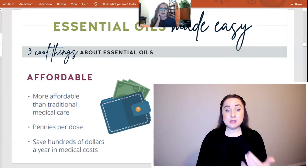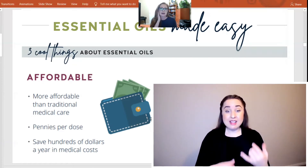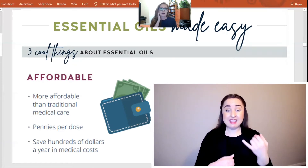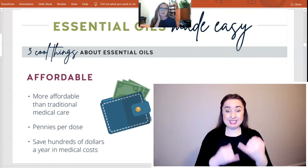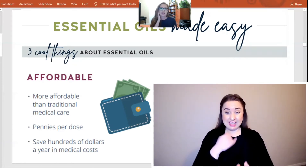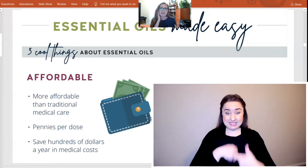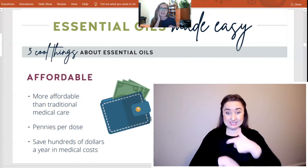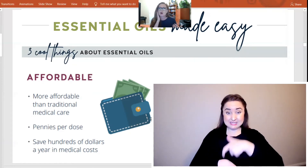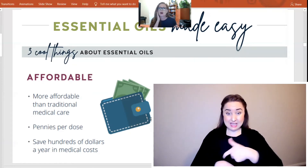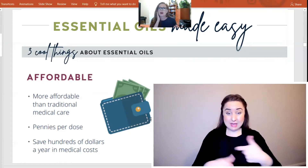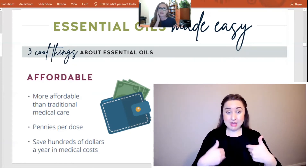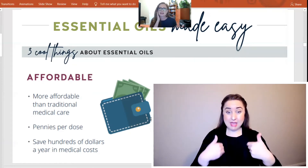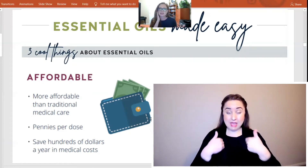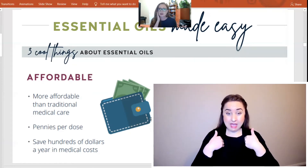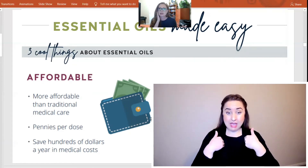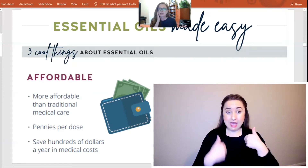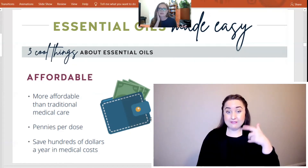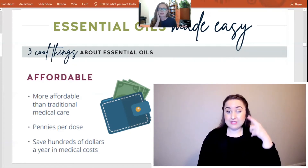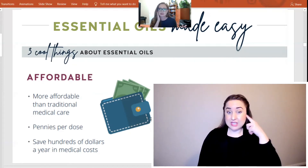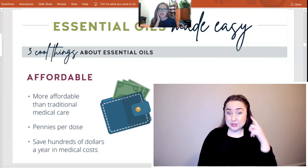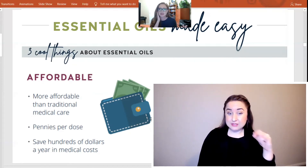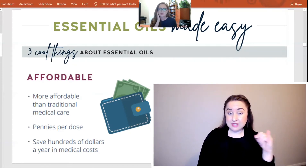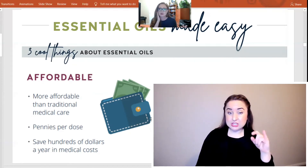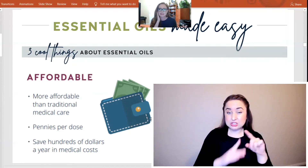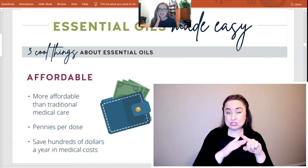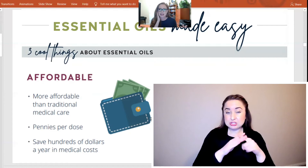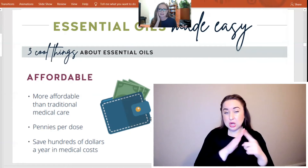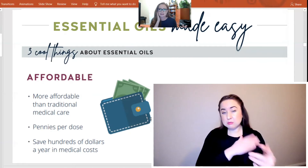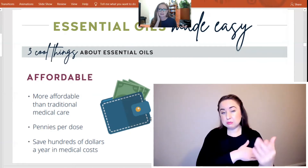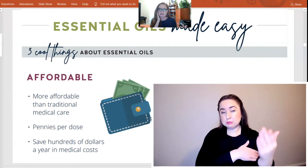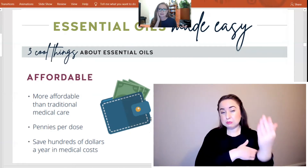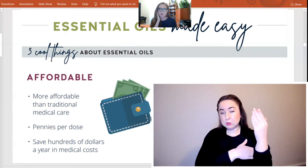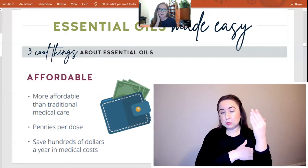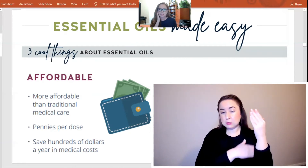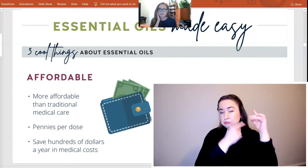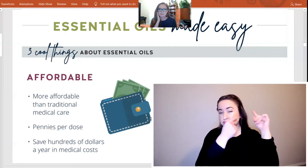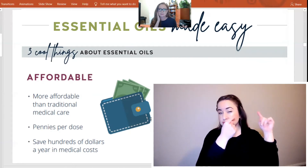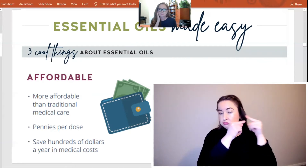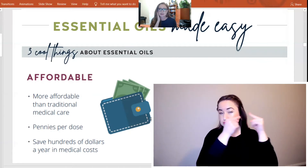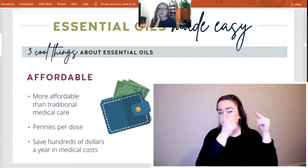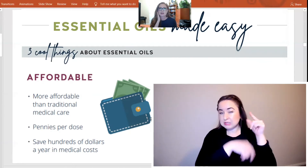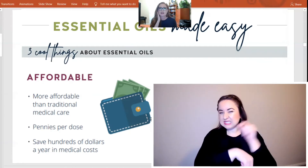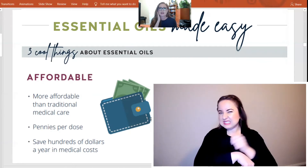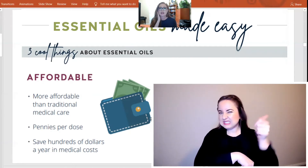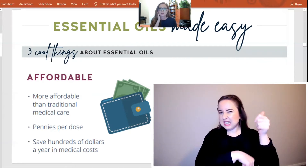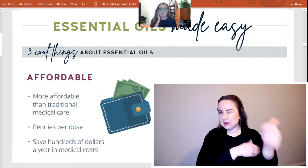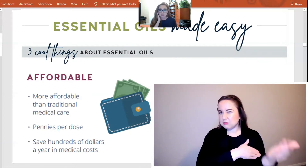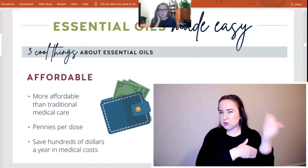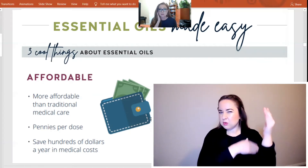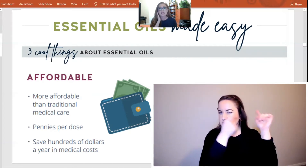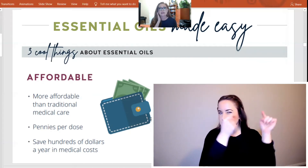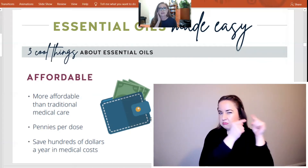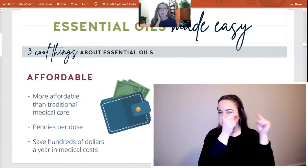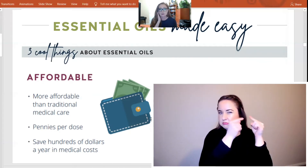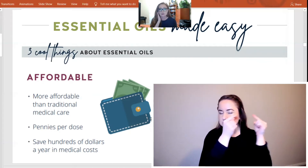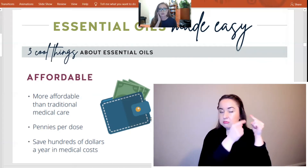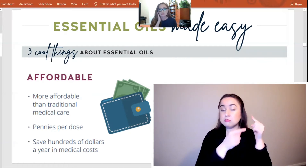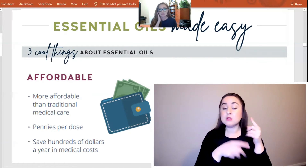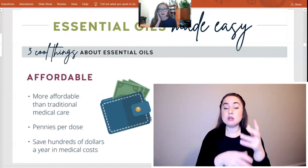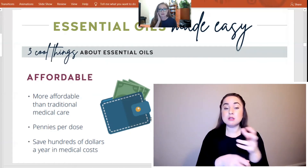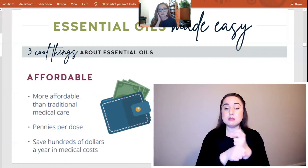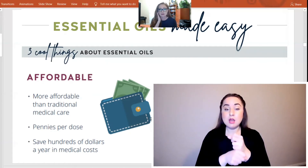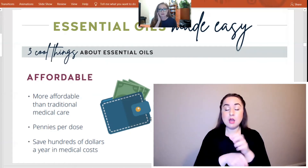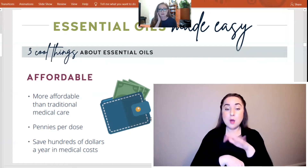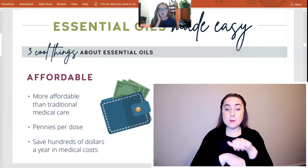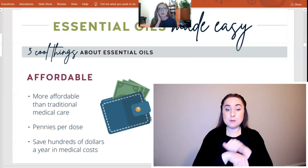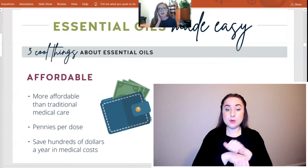um, it came on. I started having the pain around 10 in the morning and I was able to get an appointment with